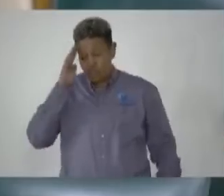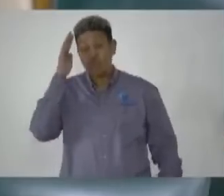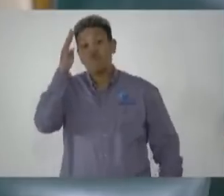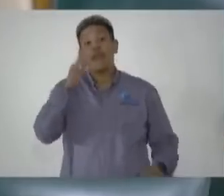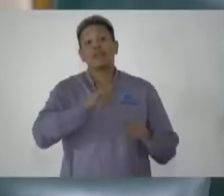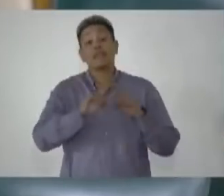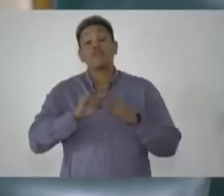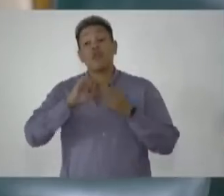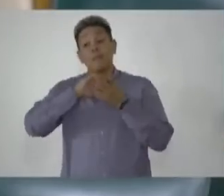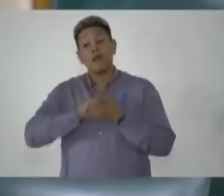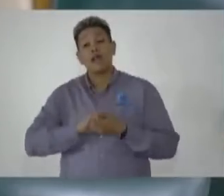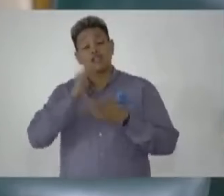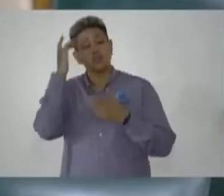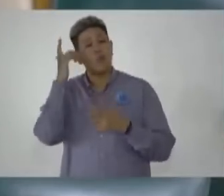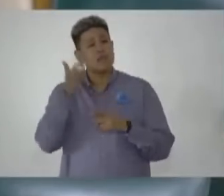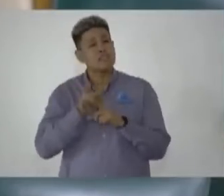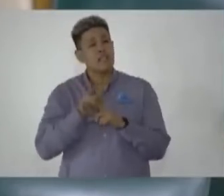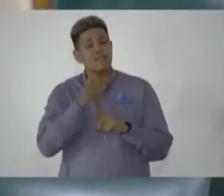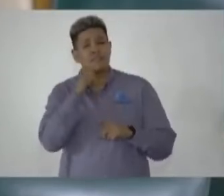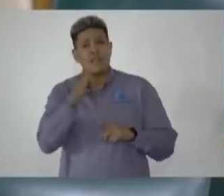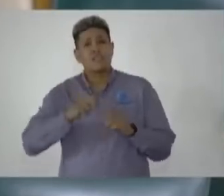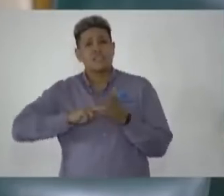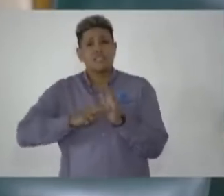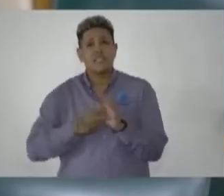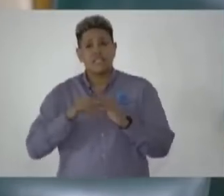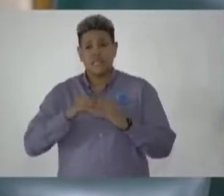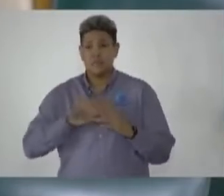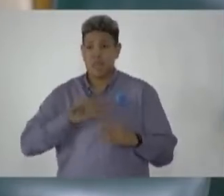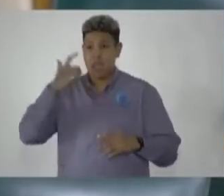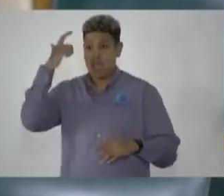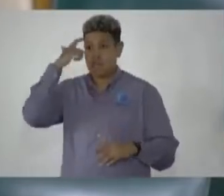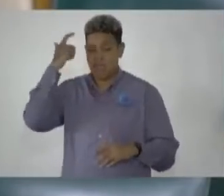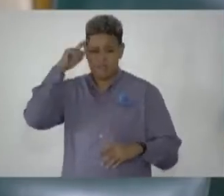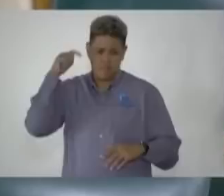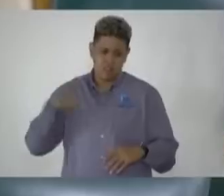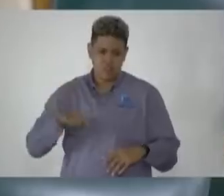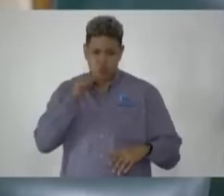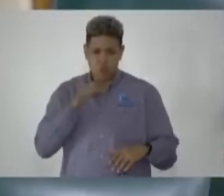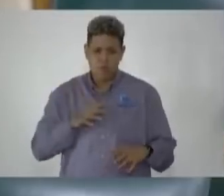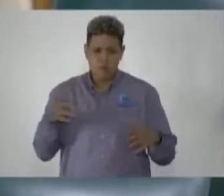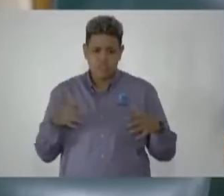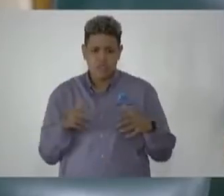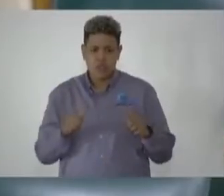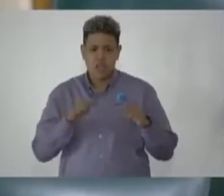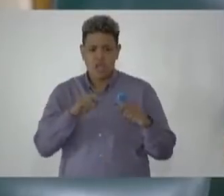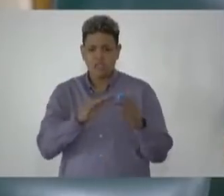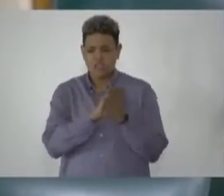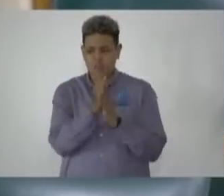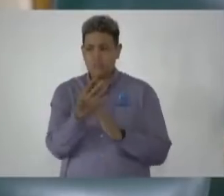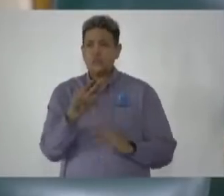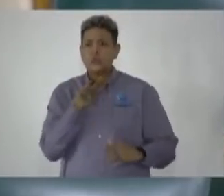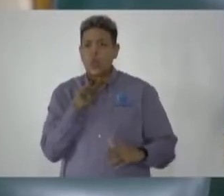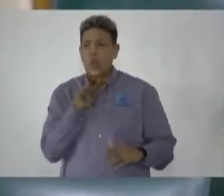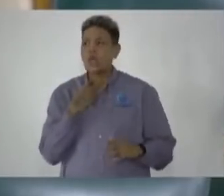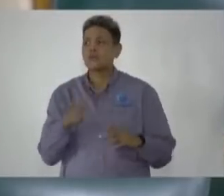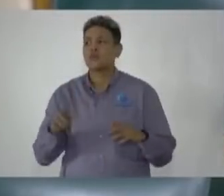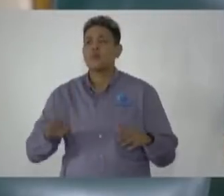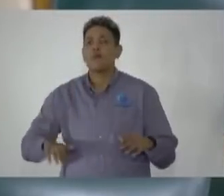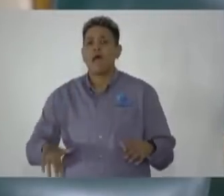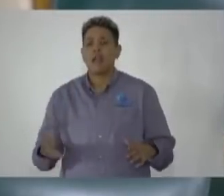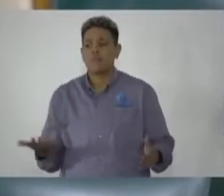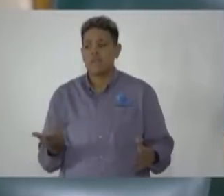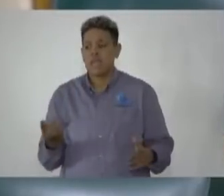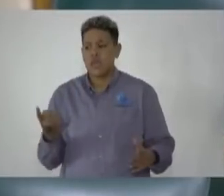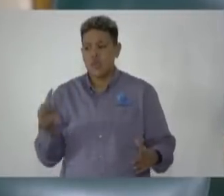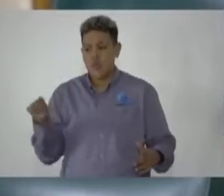partnership, because it is not intended in my mind for this women's caucus to be confined to the